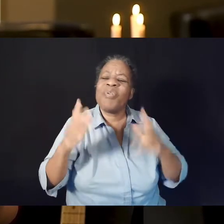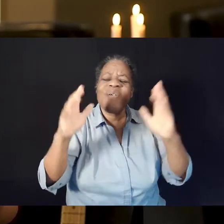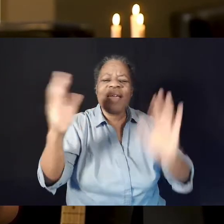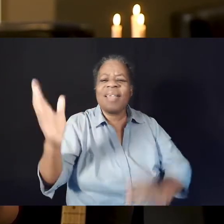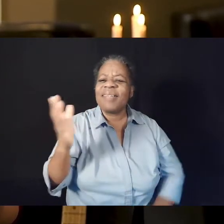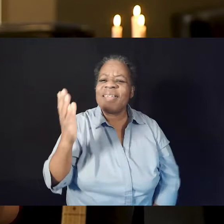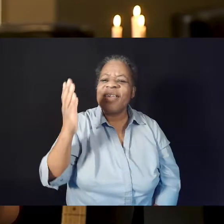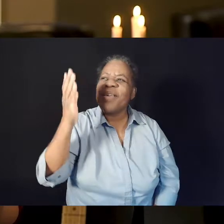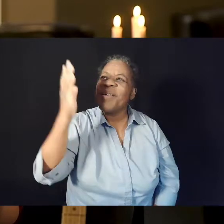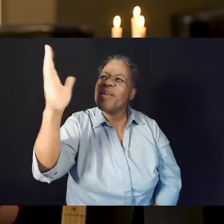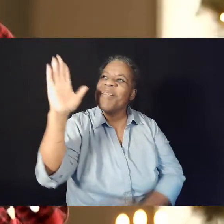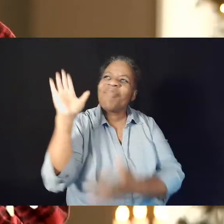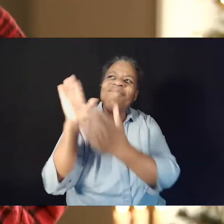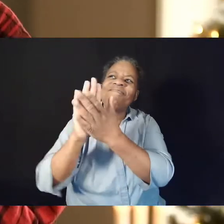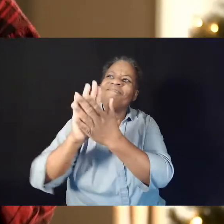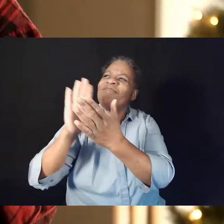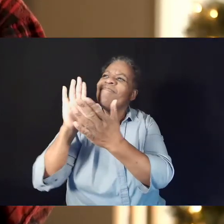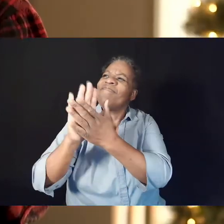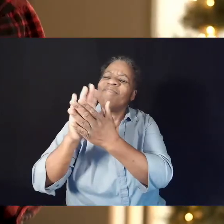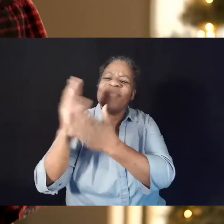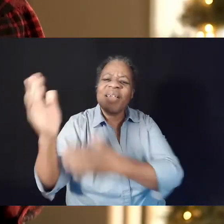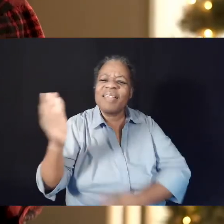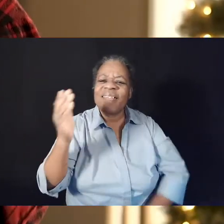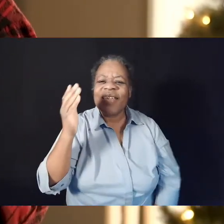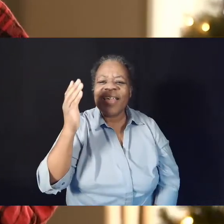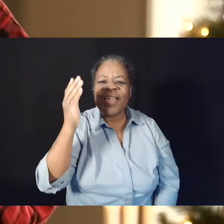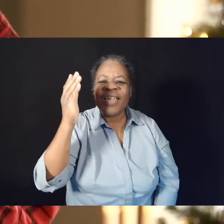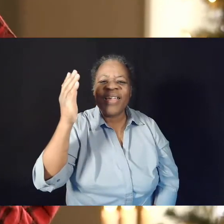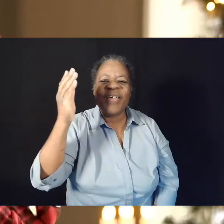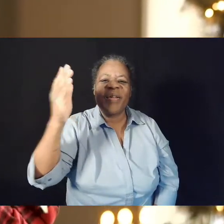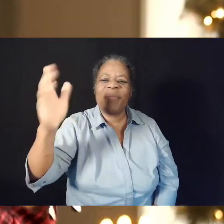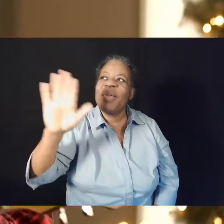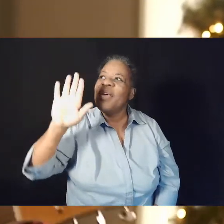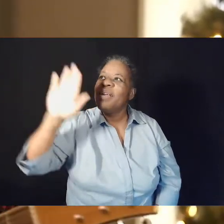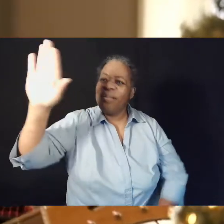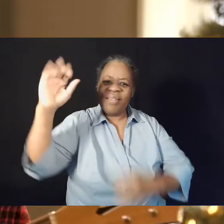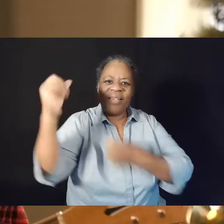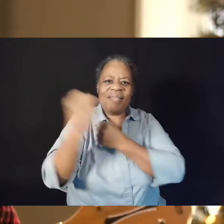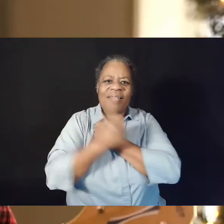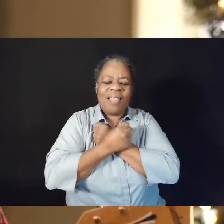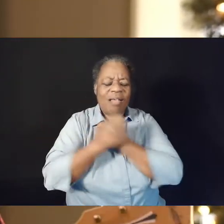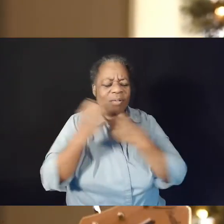Praise him, for the wonders of his